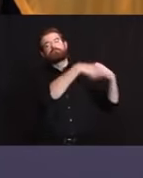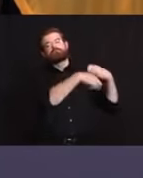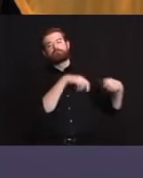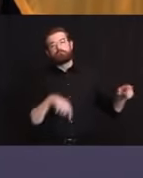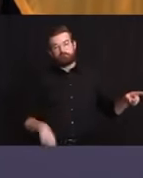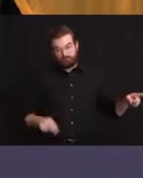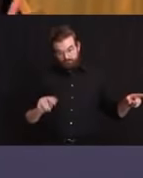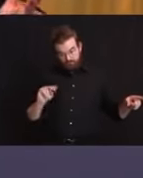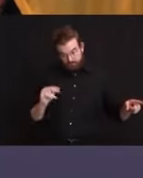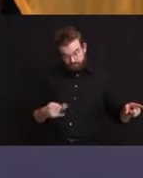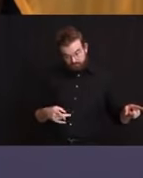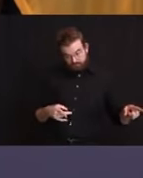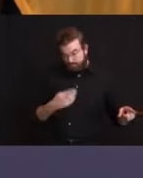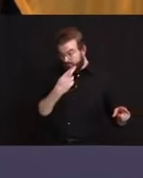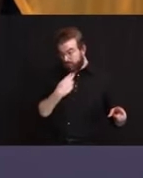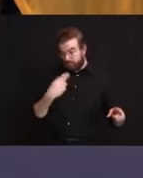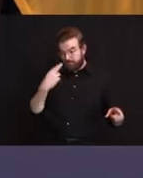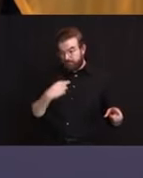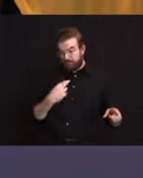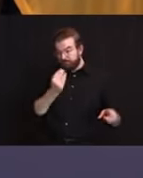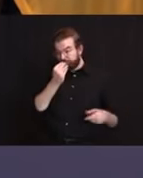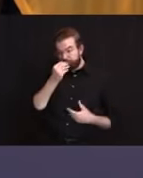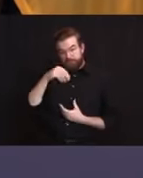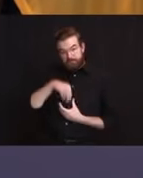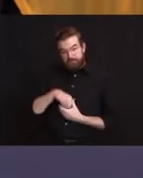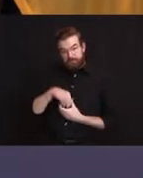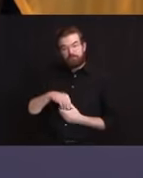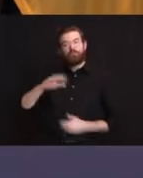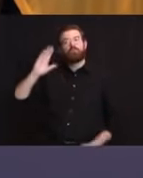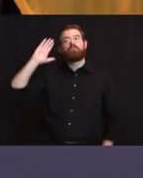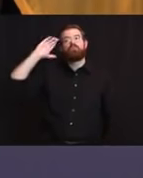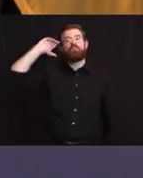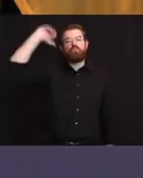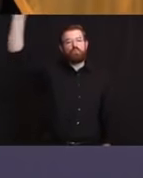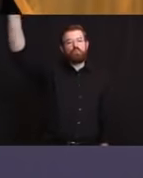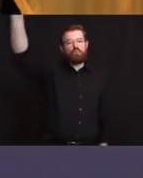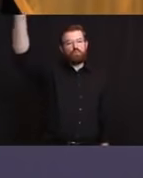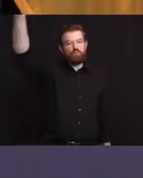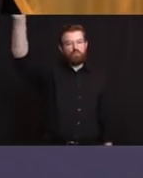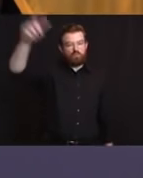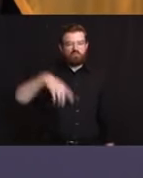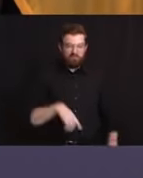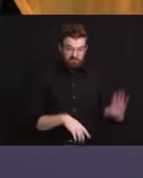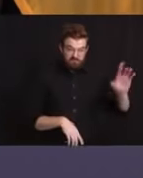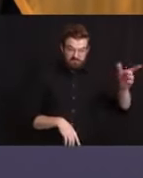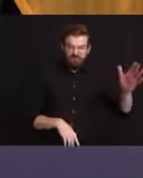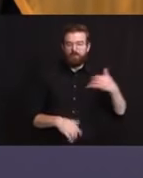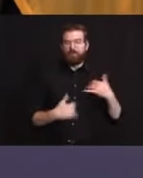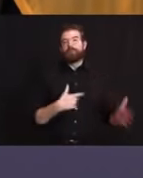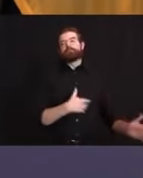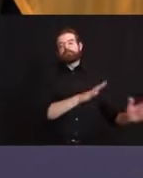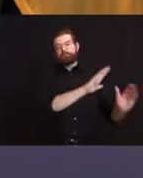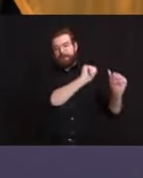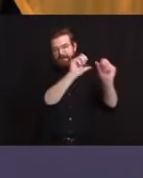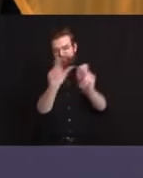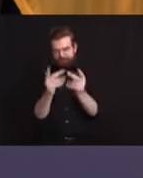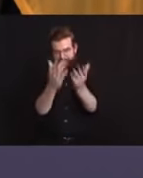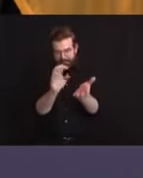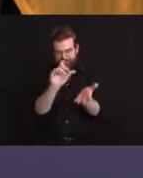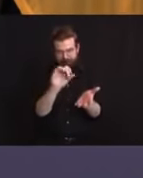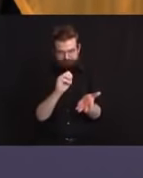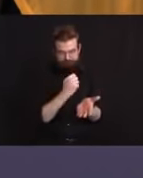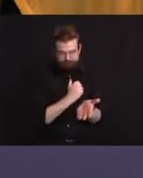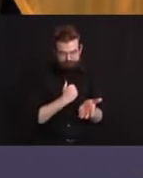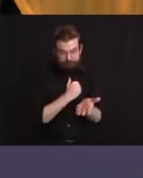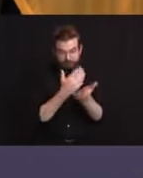do it as responsibly as we can. Sorry, Elise. Good afternoon. Governor, have you been in contact with the ratings